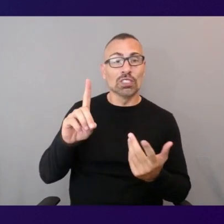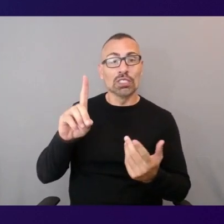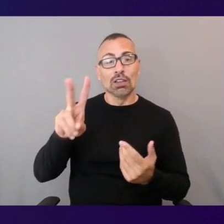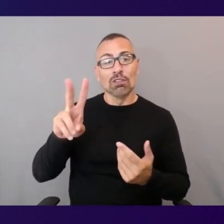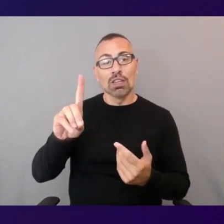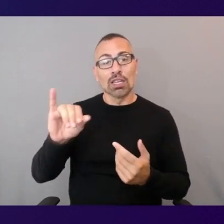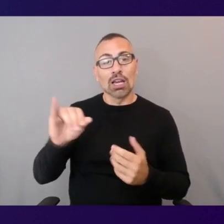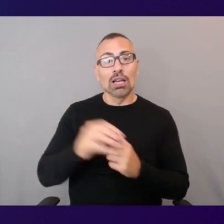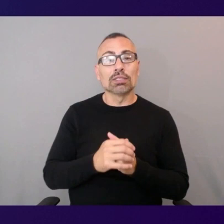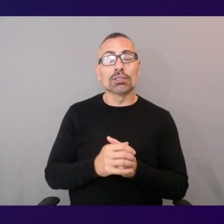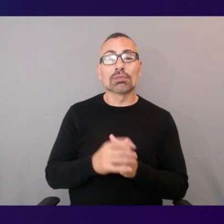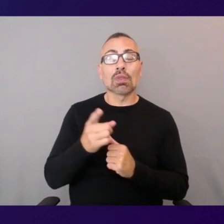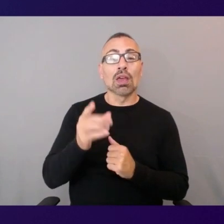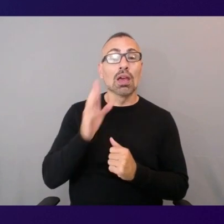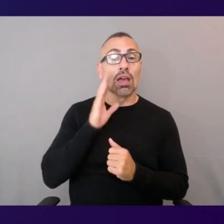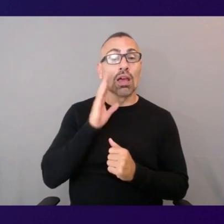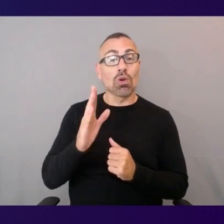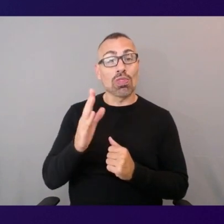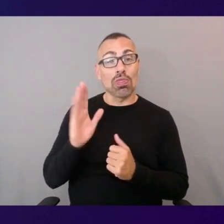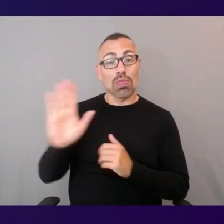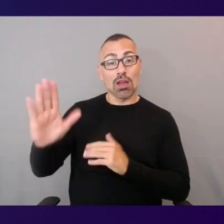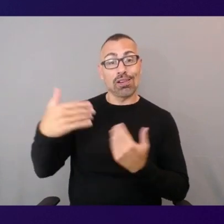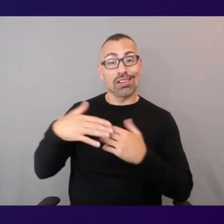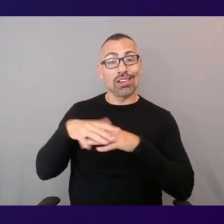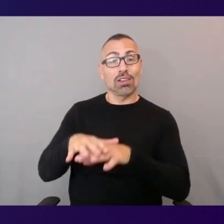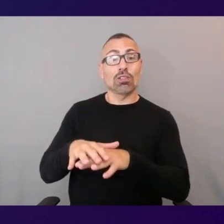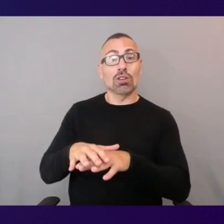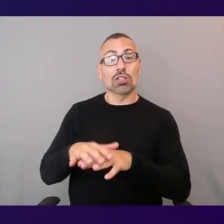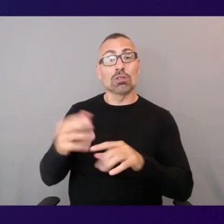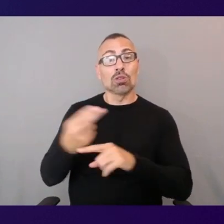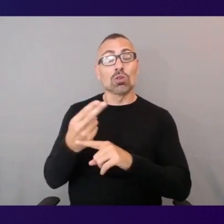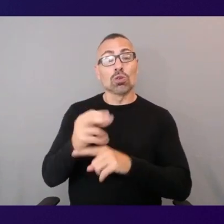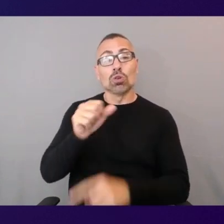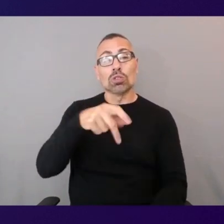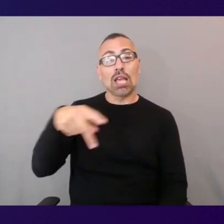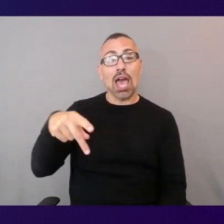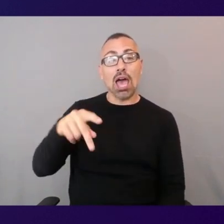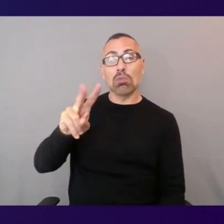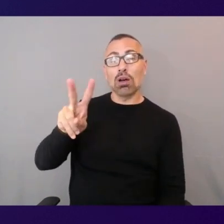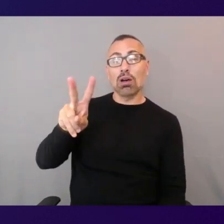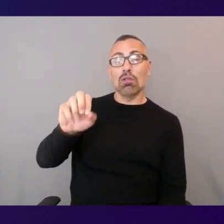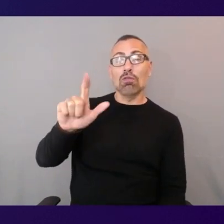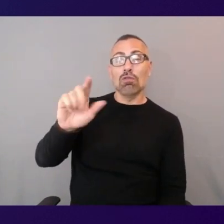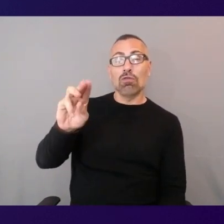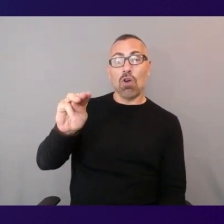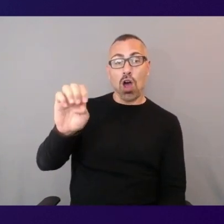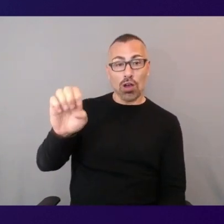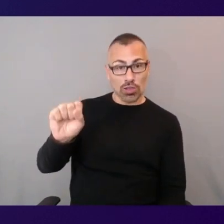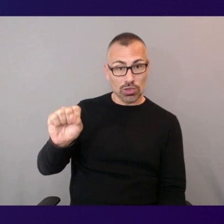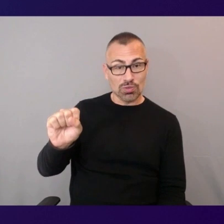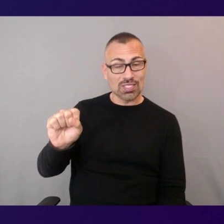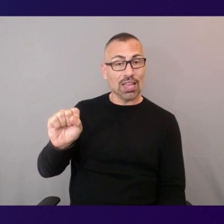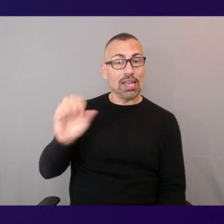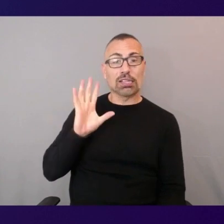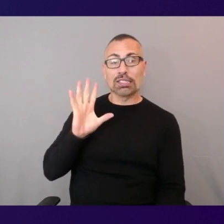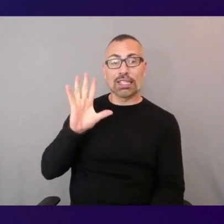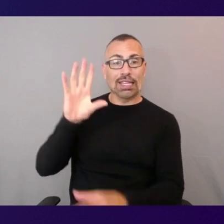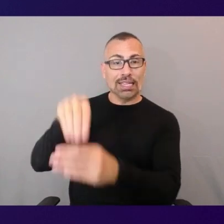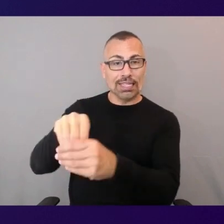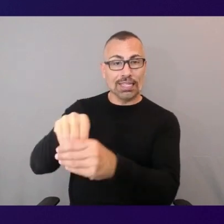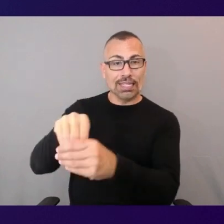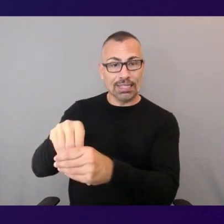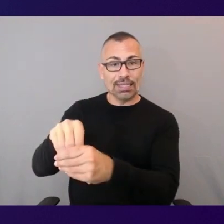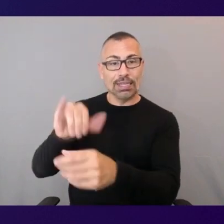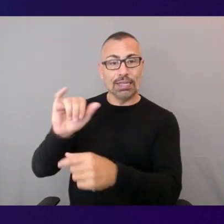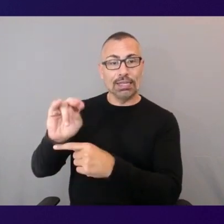2.0. With that integration, being able to use this app volumes, that app layer, and install once to many, many, many desktops